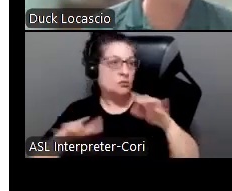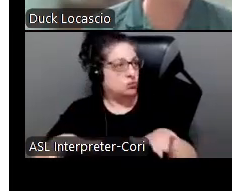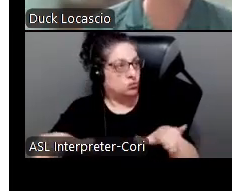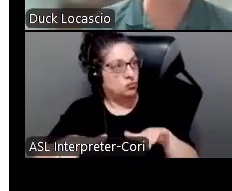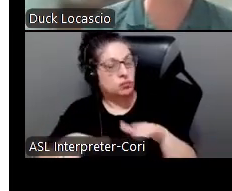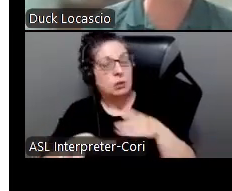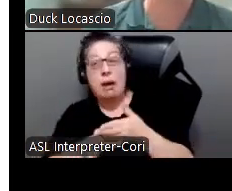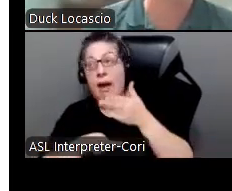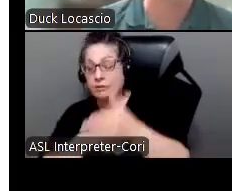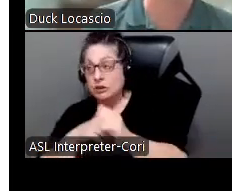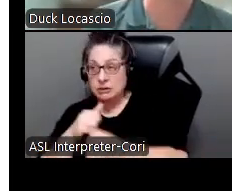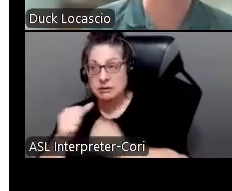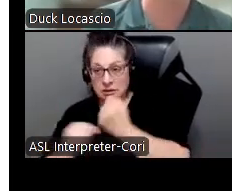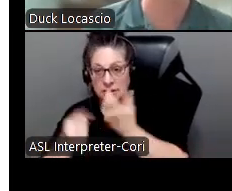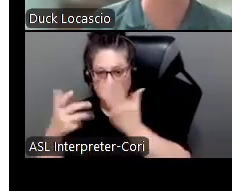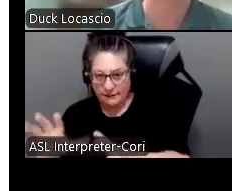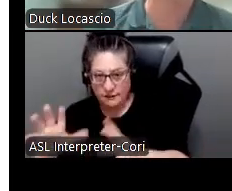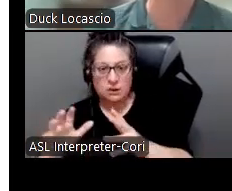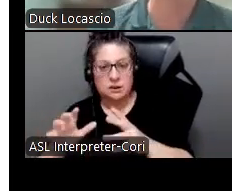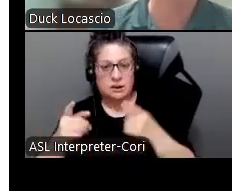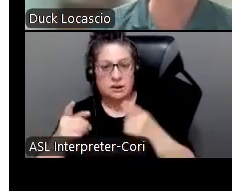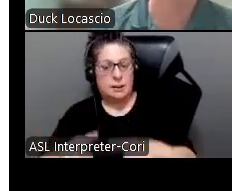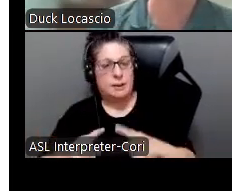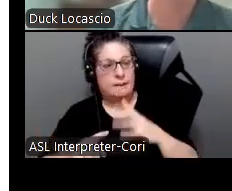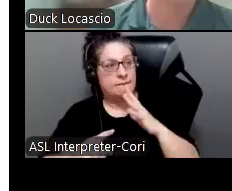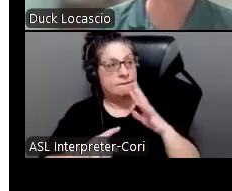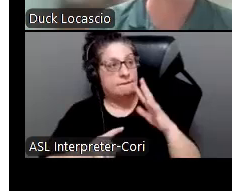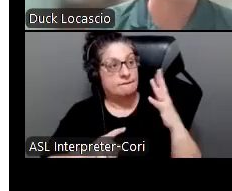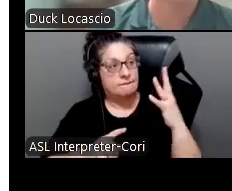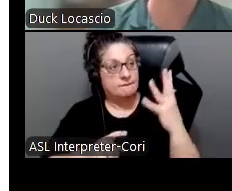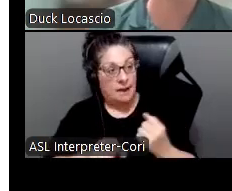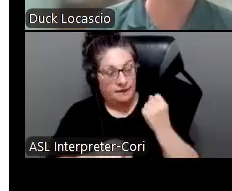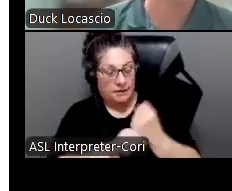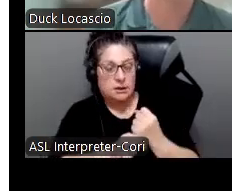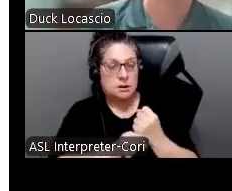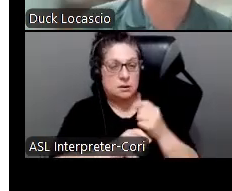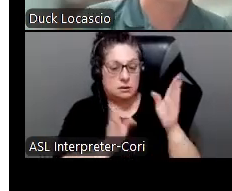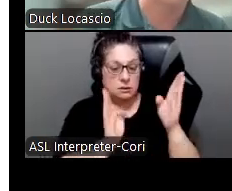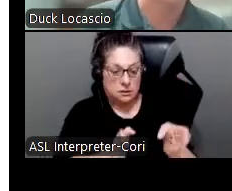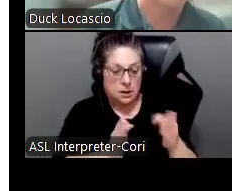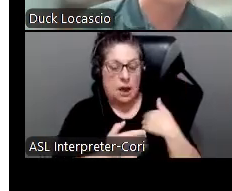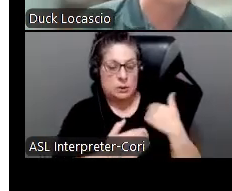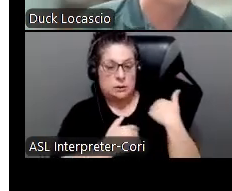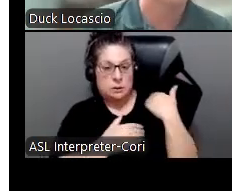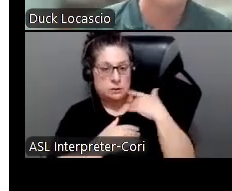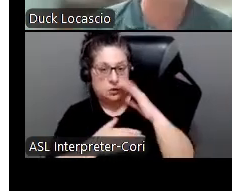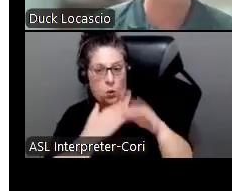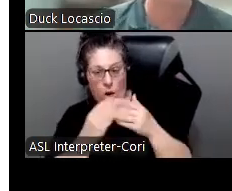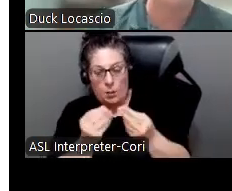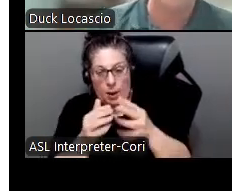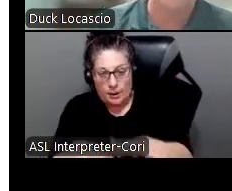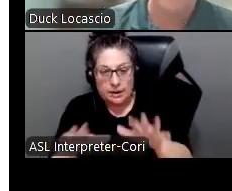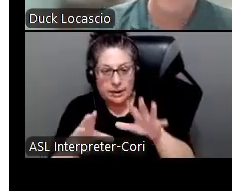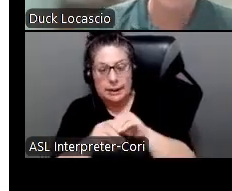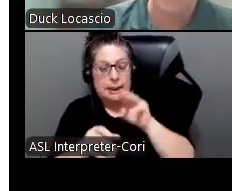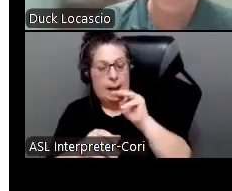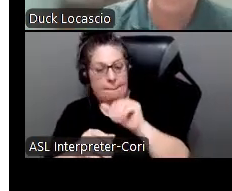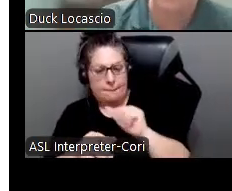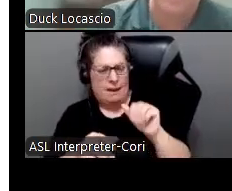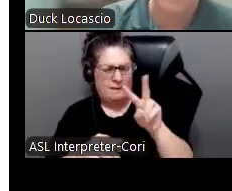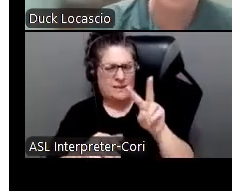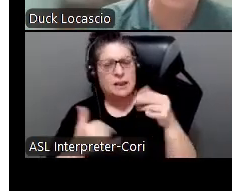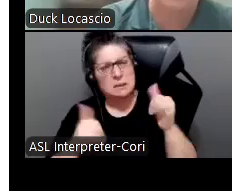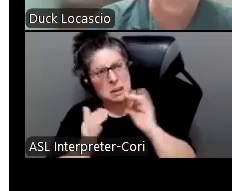After that, after 10 years, I had a little 5 year stint where I was responsible for all the property within the MAV, and that was